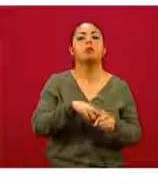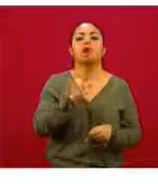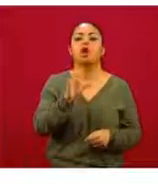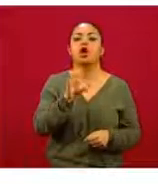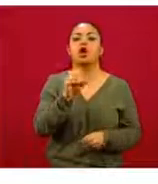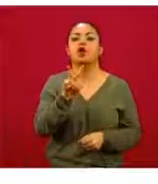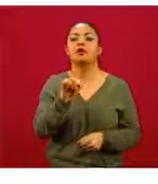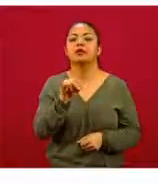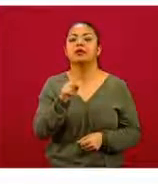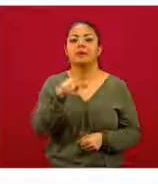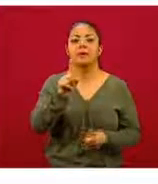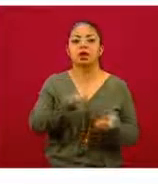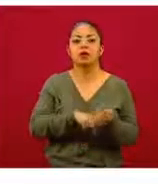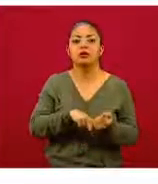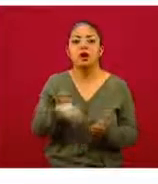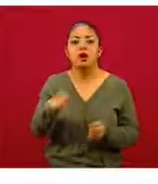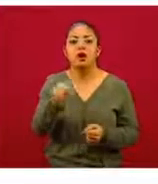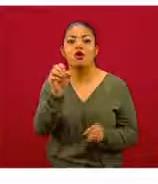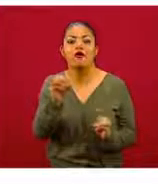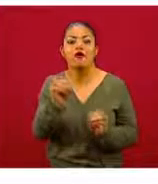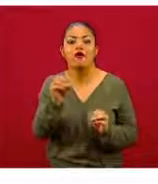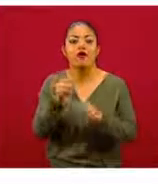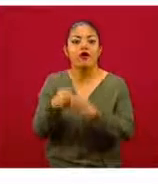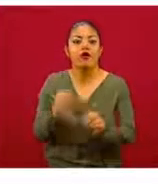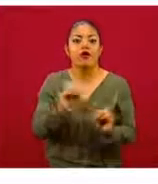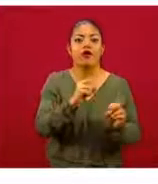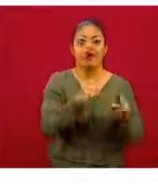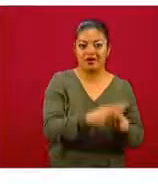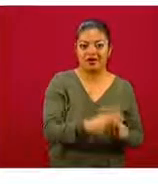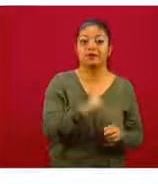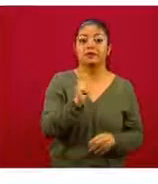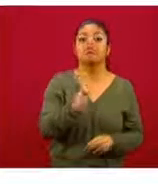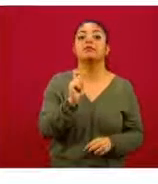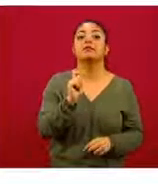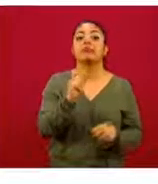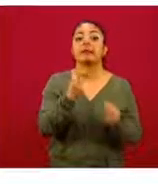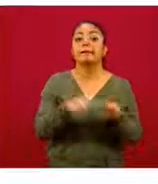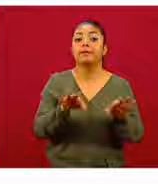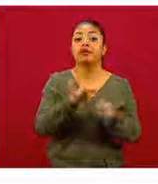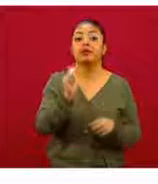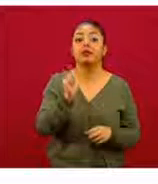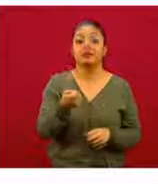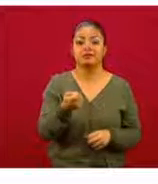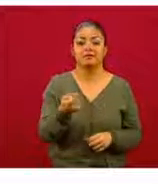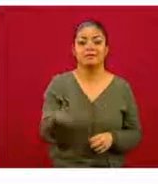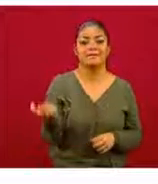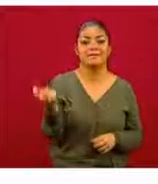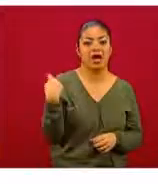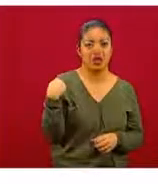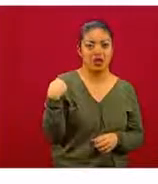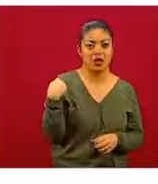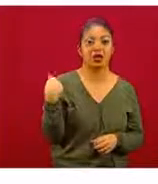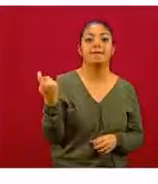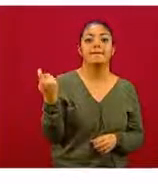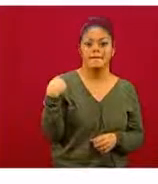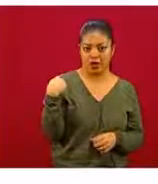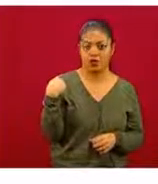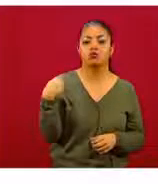might go back to a new normal, but we're going to have a lot of gaps to fill in. The first one is